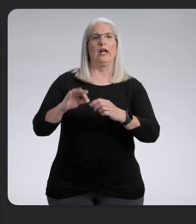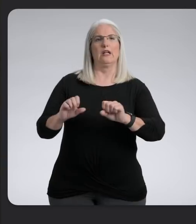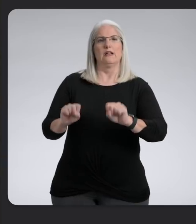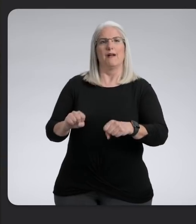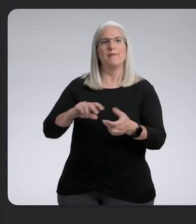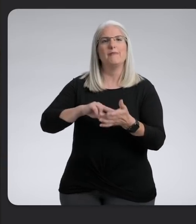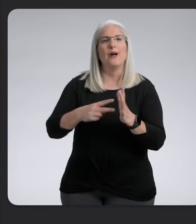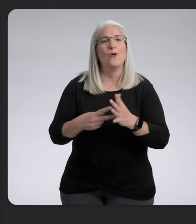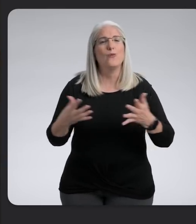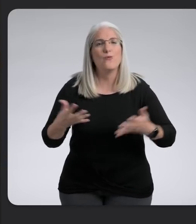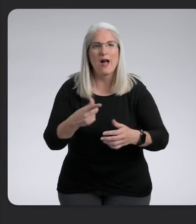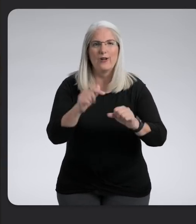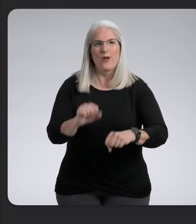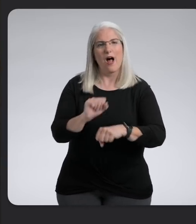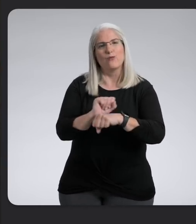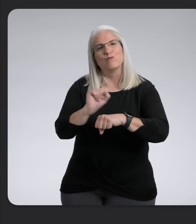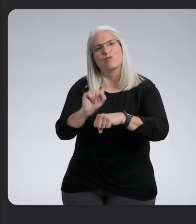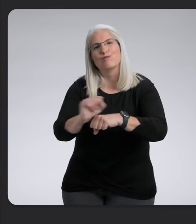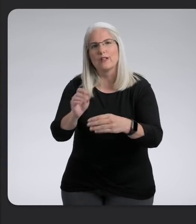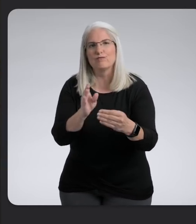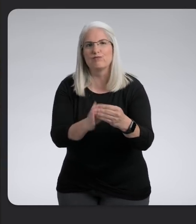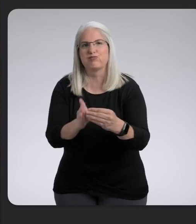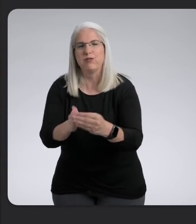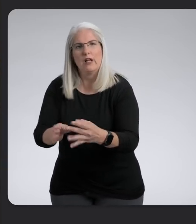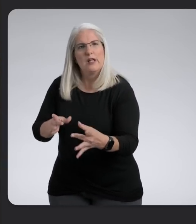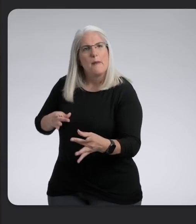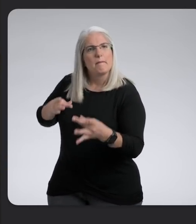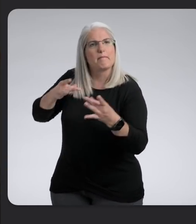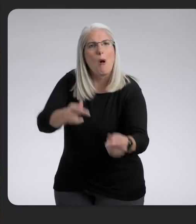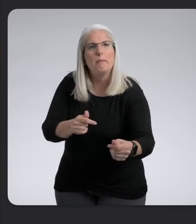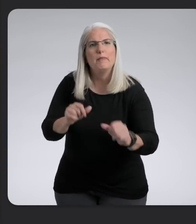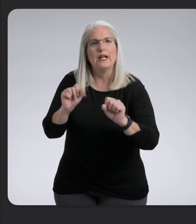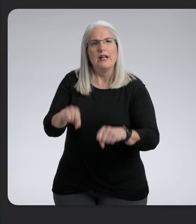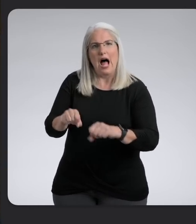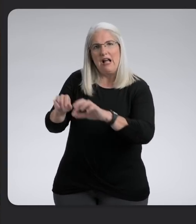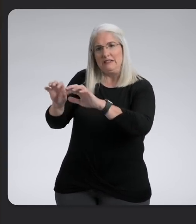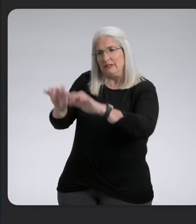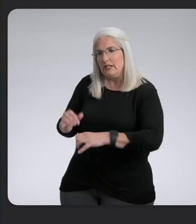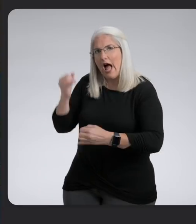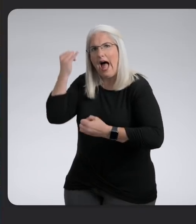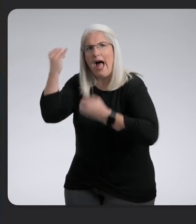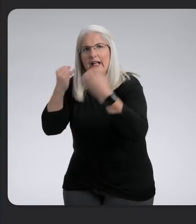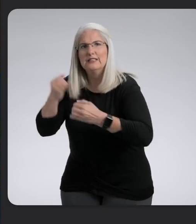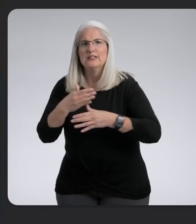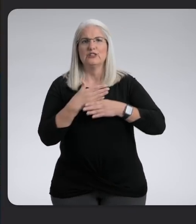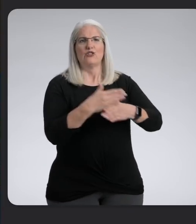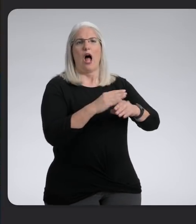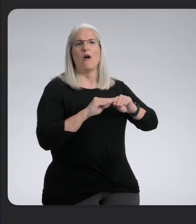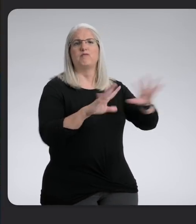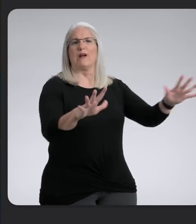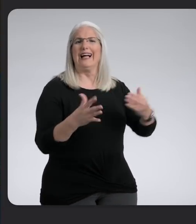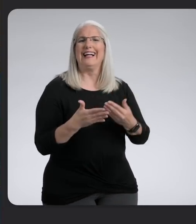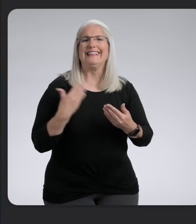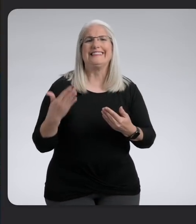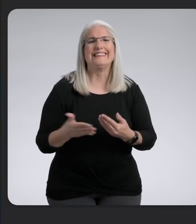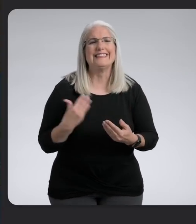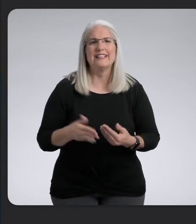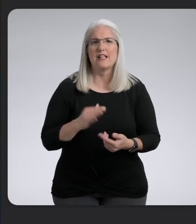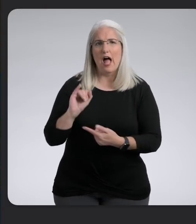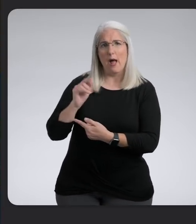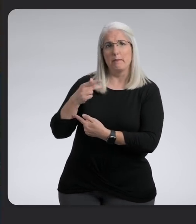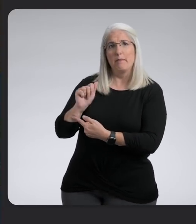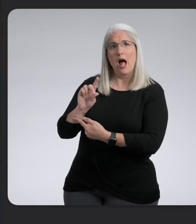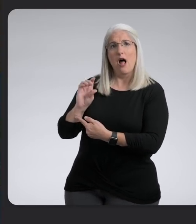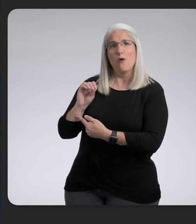moment and can seamlessly move from capturing and working on your ideas to sharing them. With iPadOS 15, we're taking